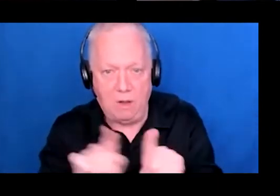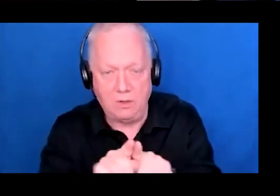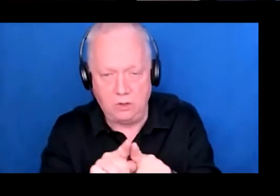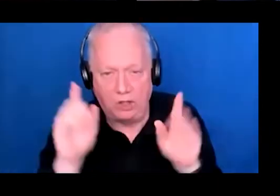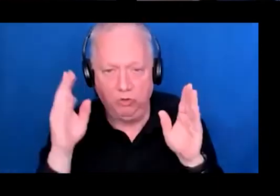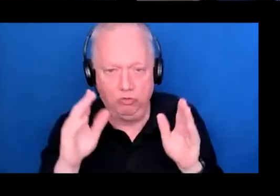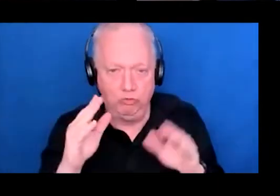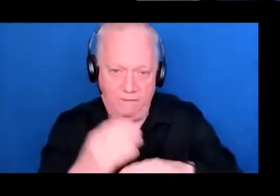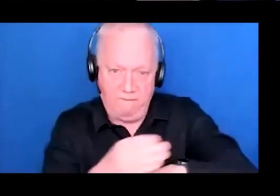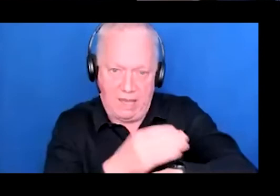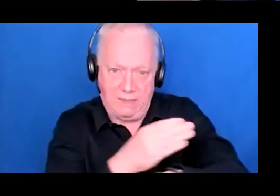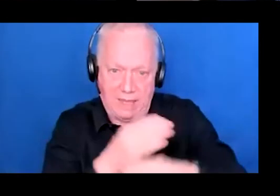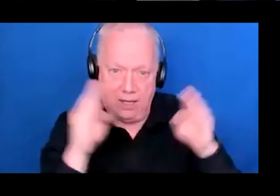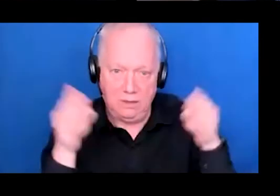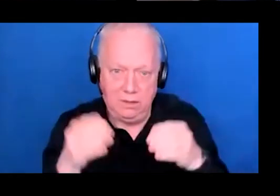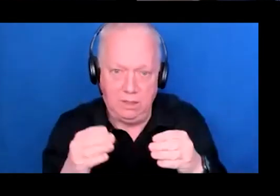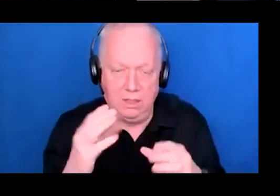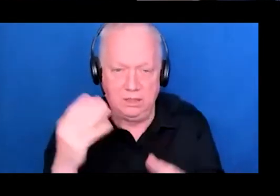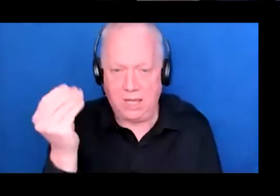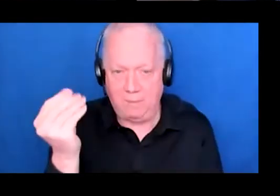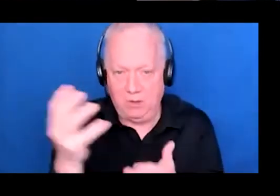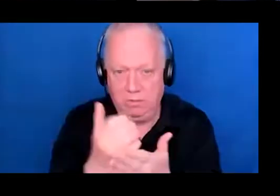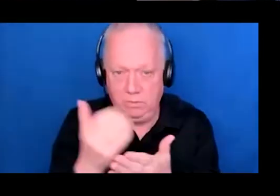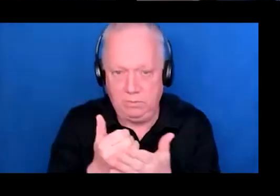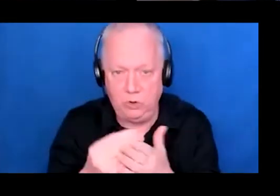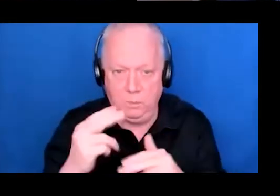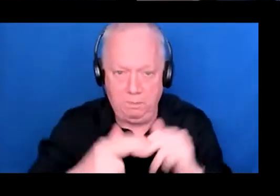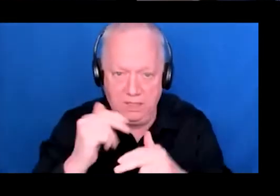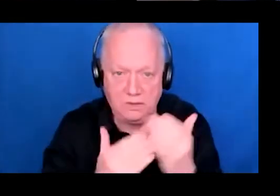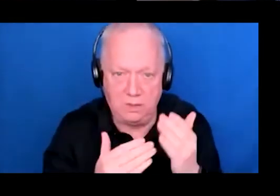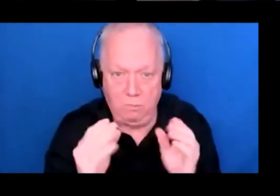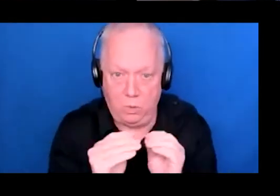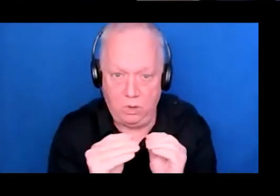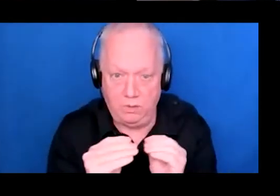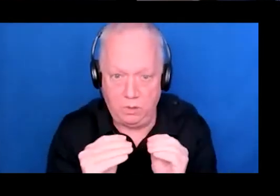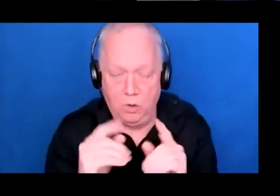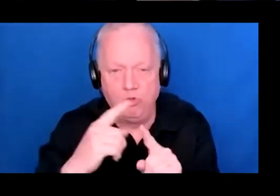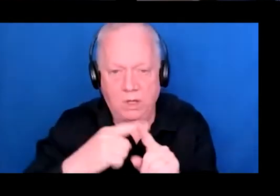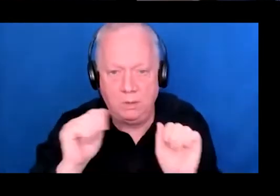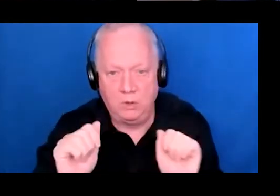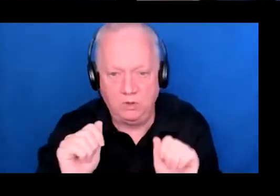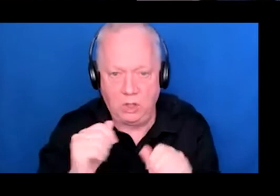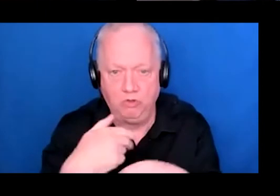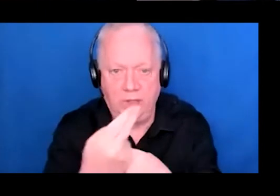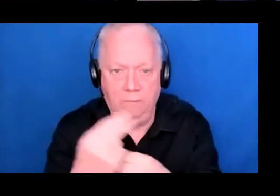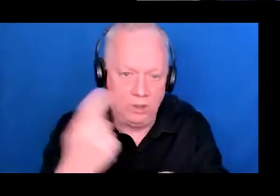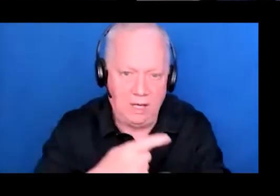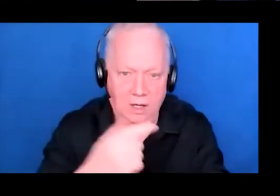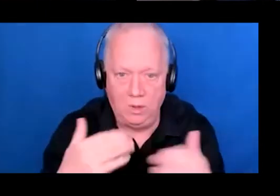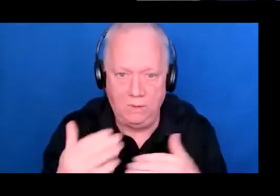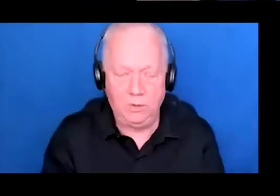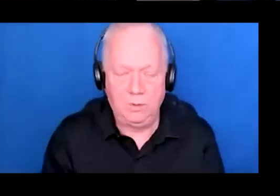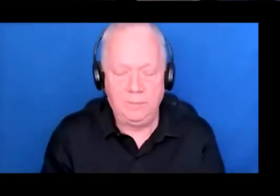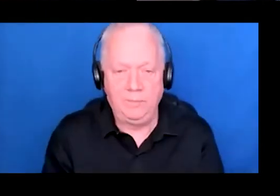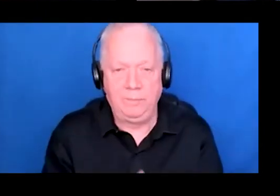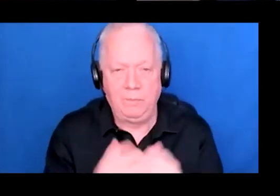refining that. I'm trying to get some capital together to sort of build some more that are rentable, so you can rent them for a day or whatever.